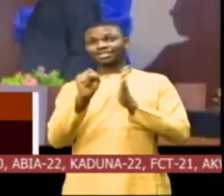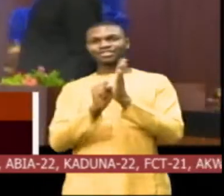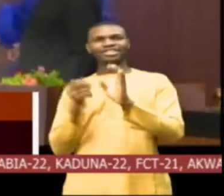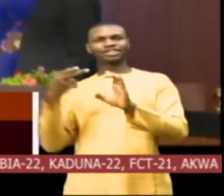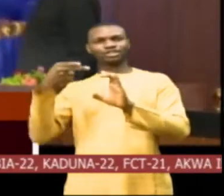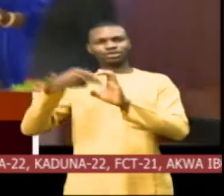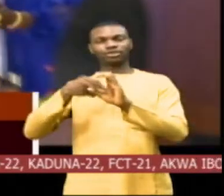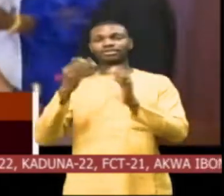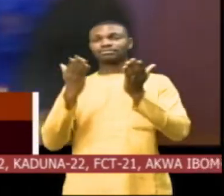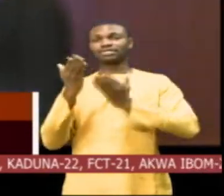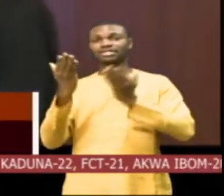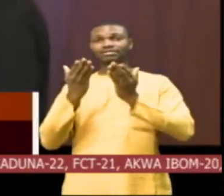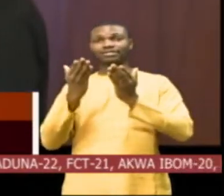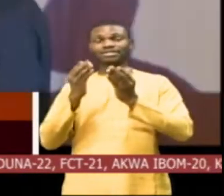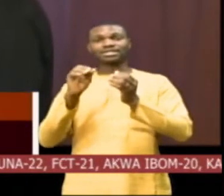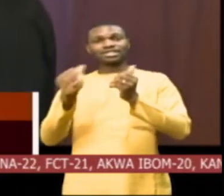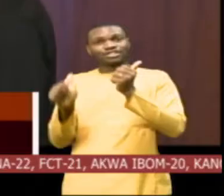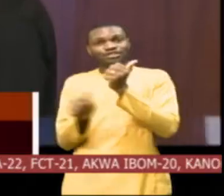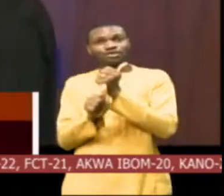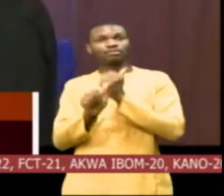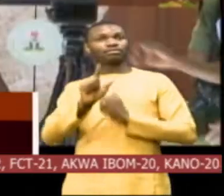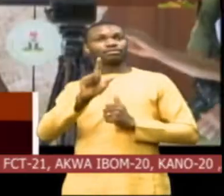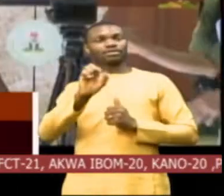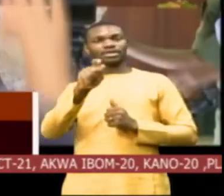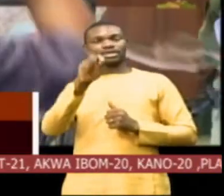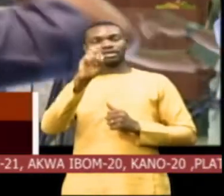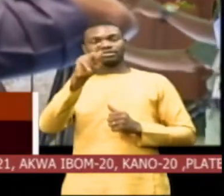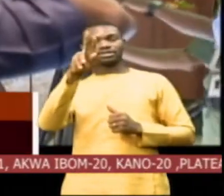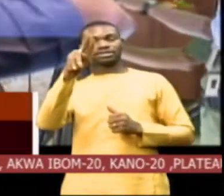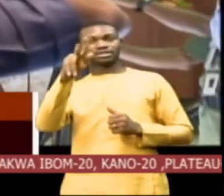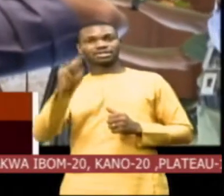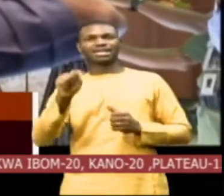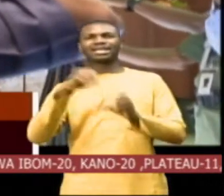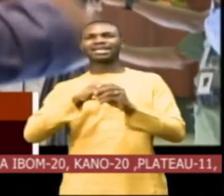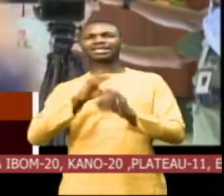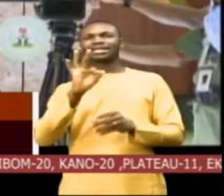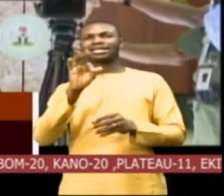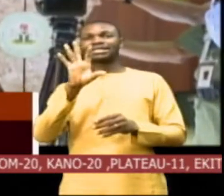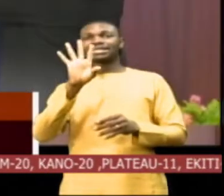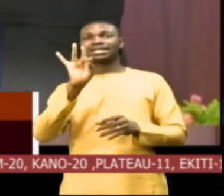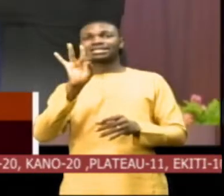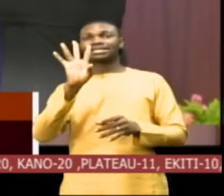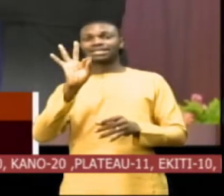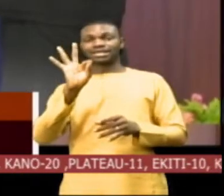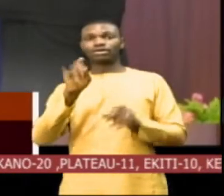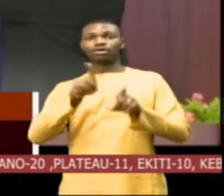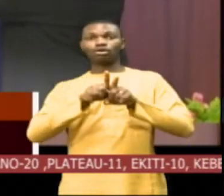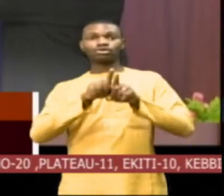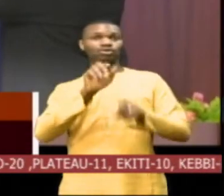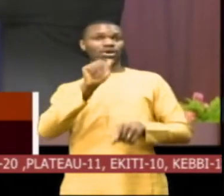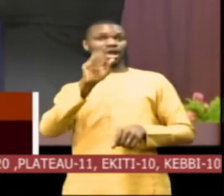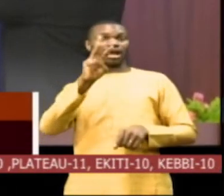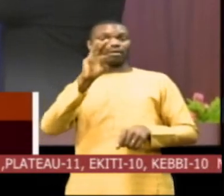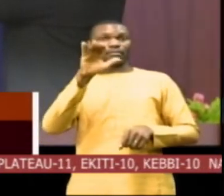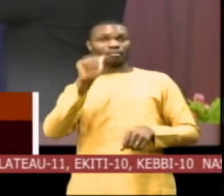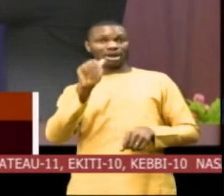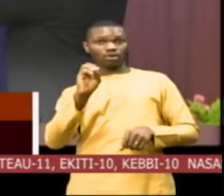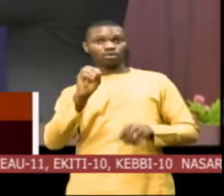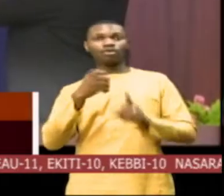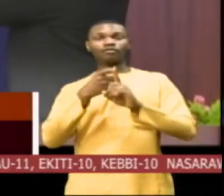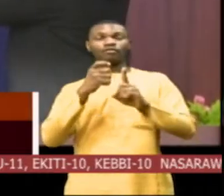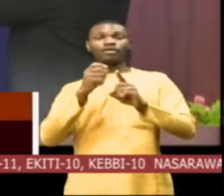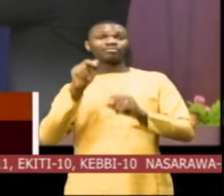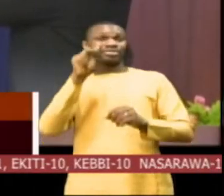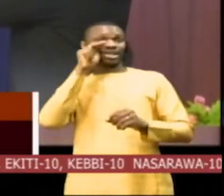service as sub-lieutenant in 1989, while Air Marshal Ishaka Oladayo Amau of the Nigerian Air Force